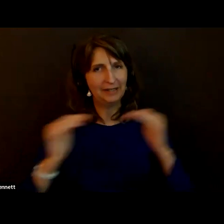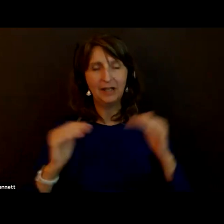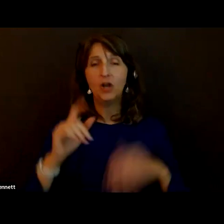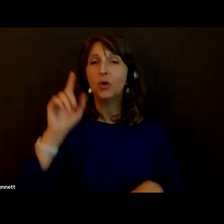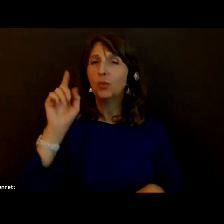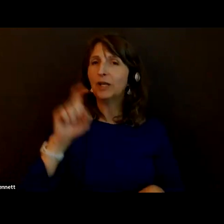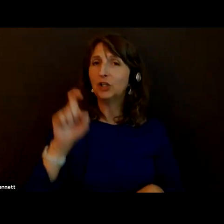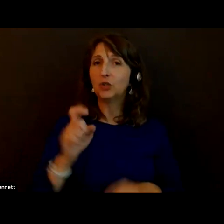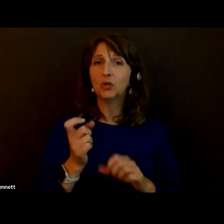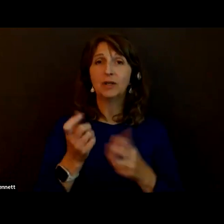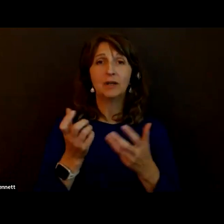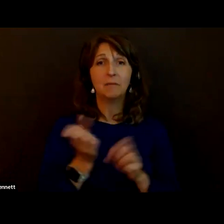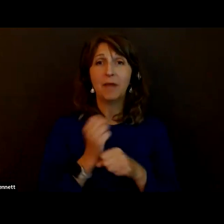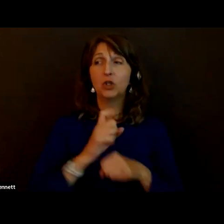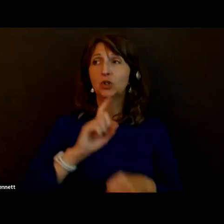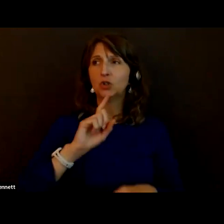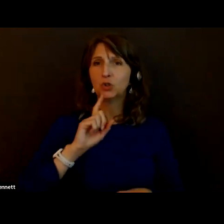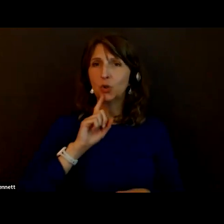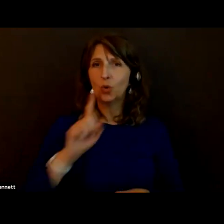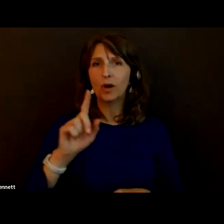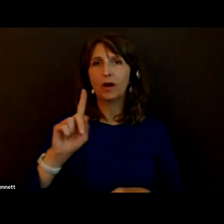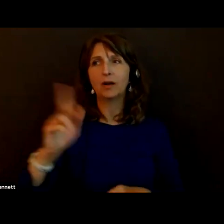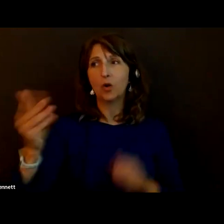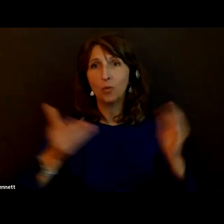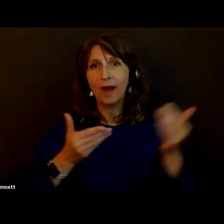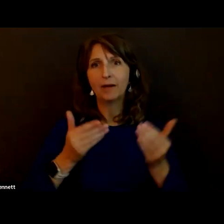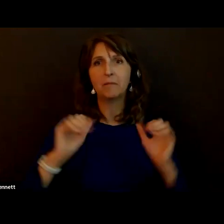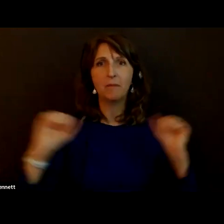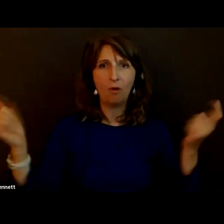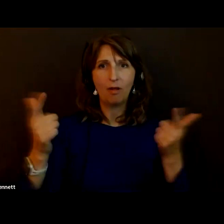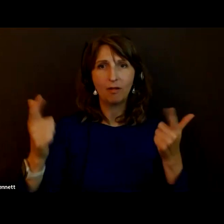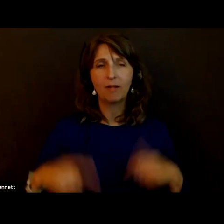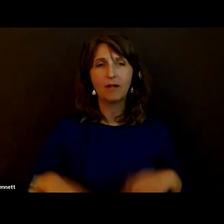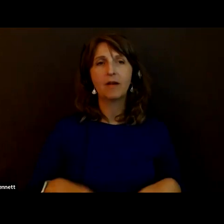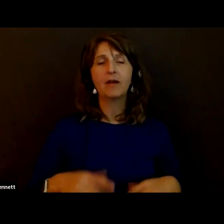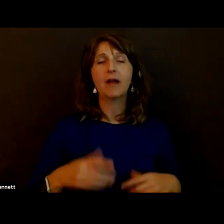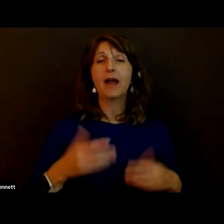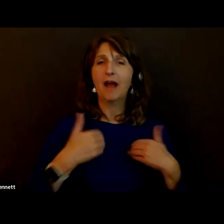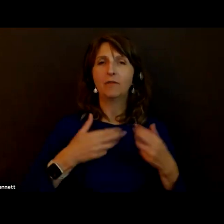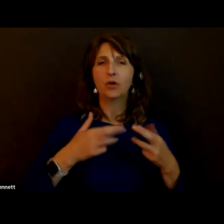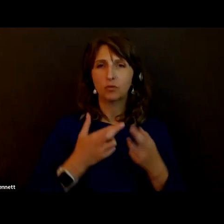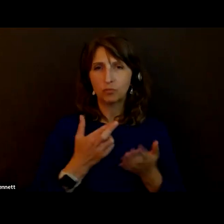And when we're busy making the space, we also have to allot resources to support the space that we're making.